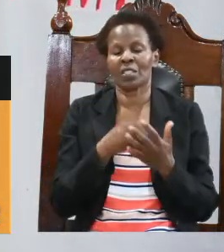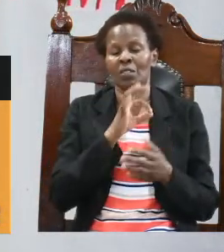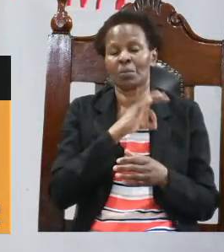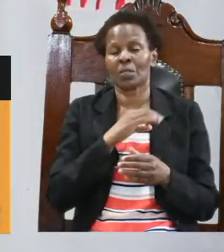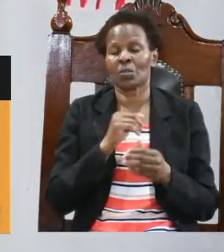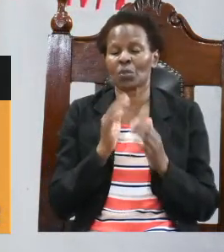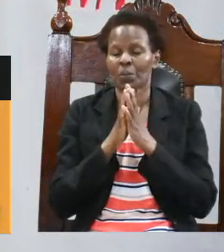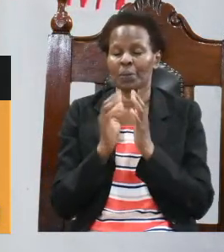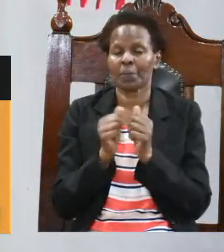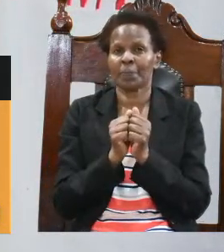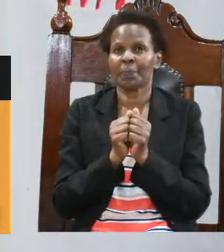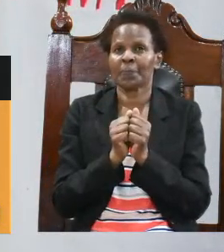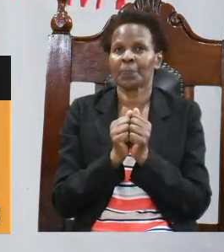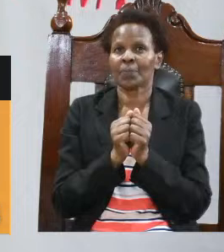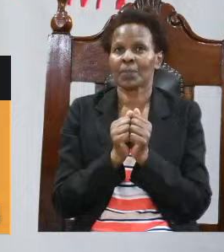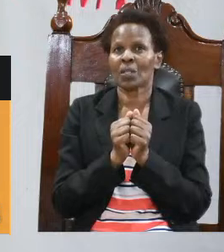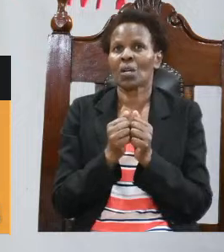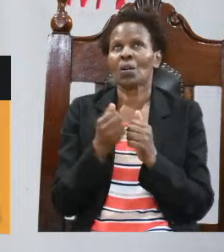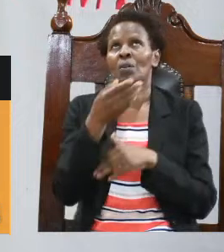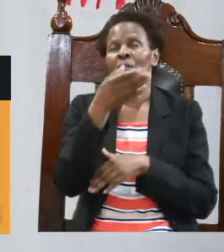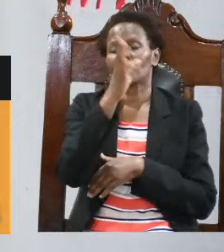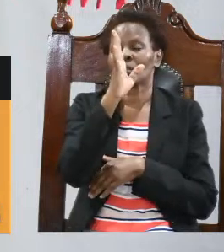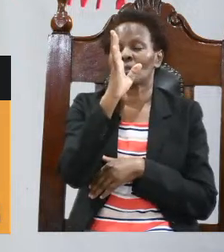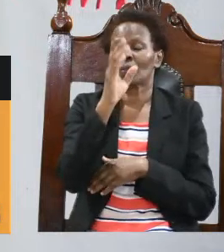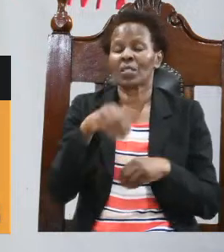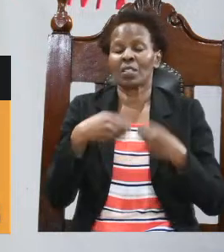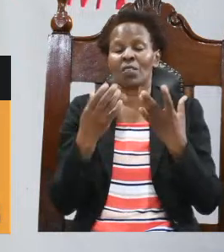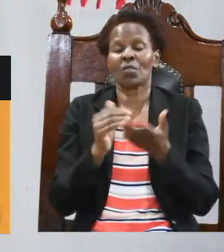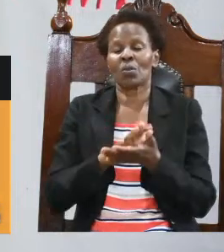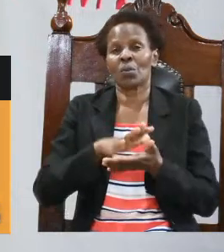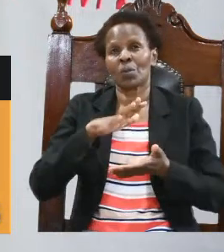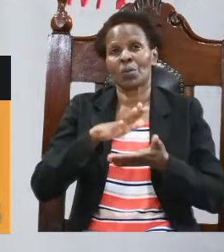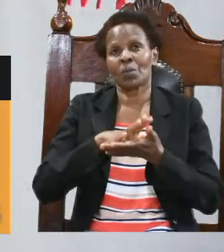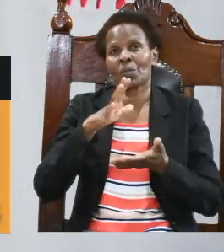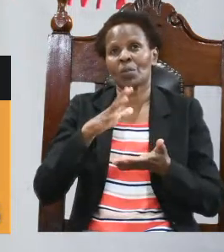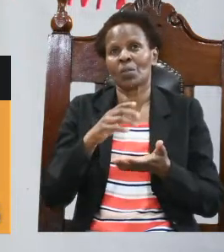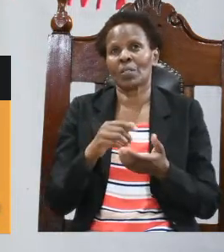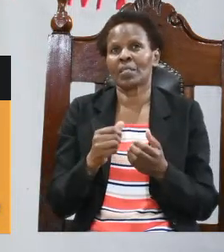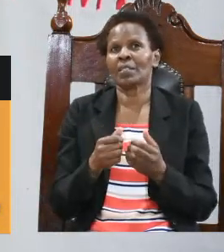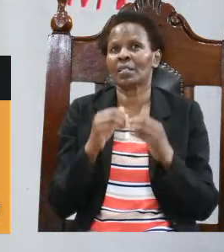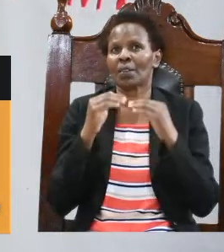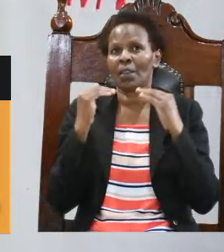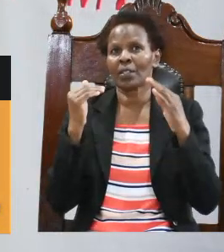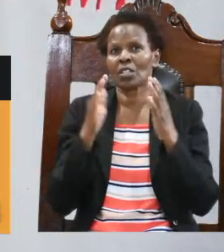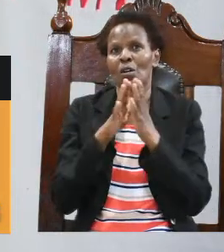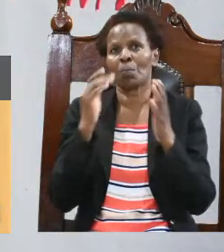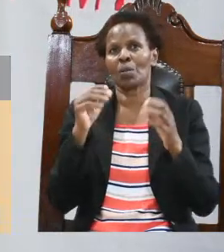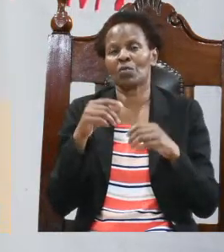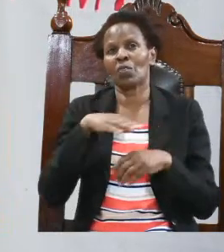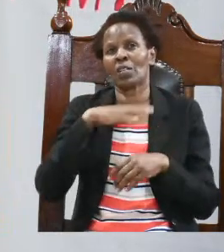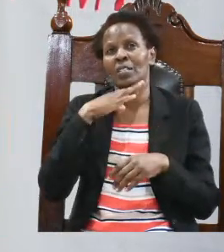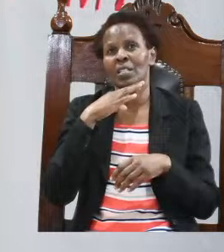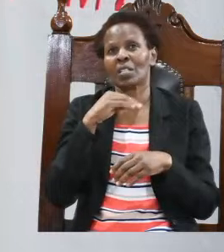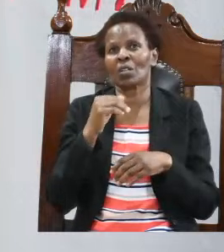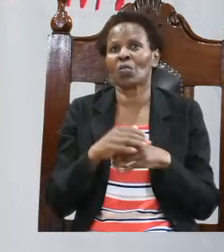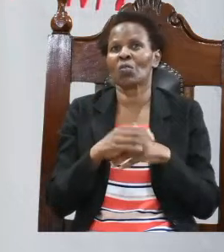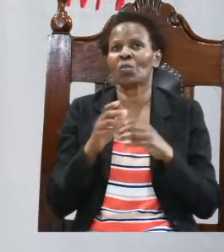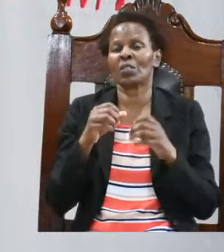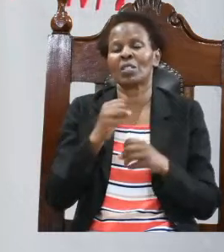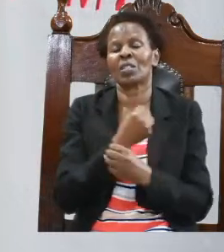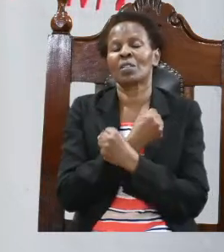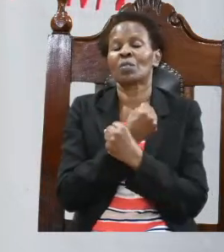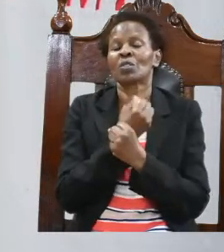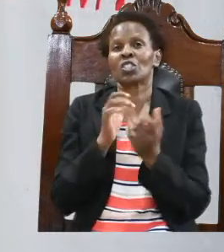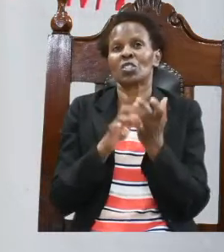Let us pray. Gracious God, we give you glory, thanks and praise for the dying of our Savior